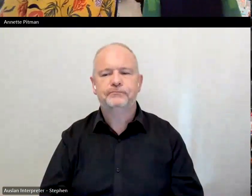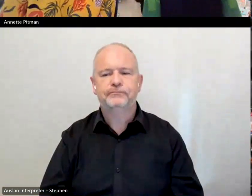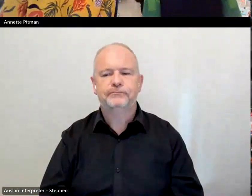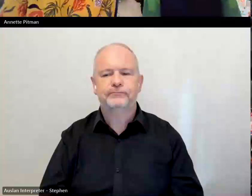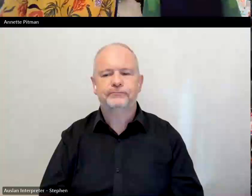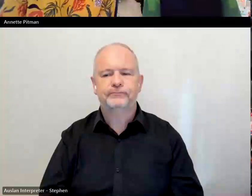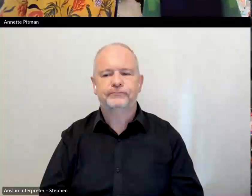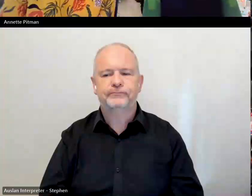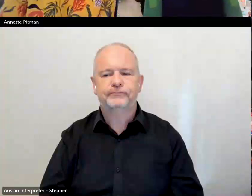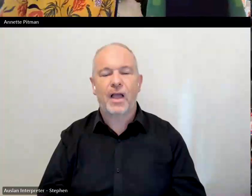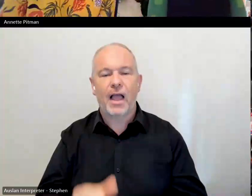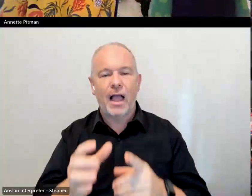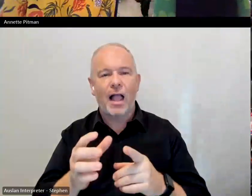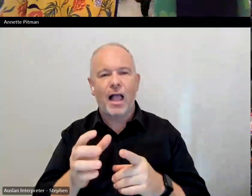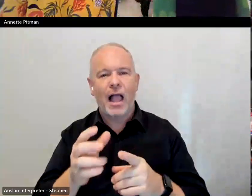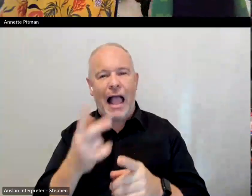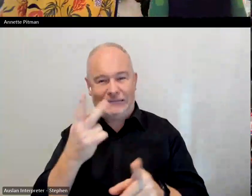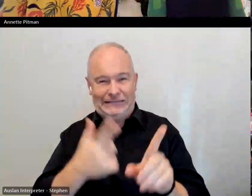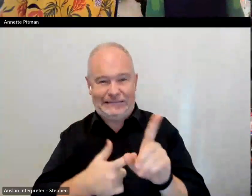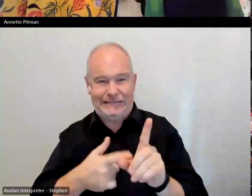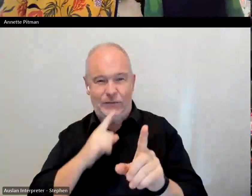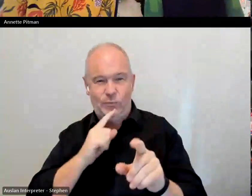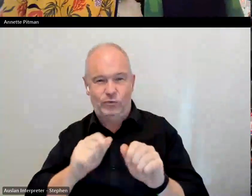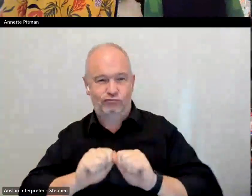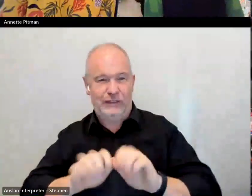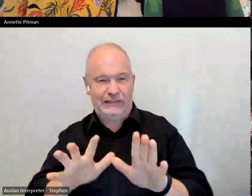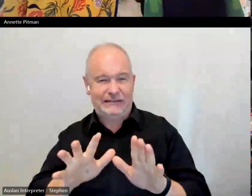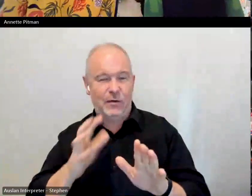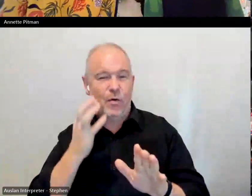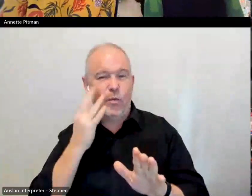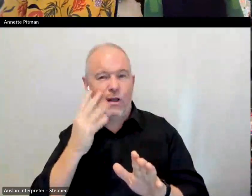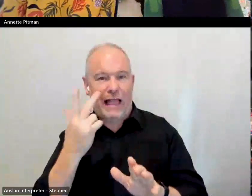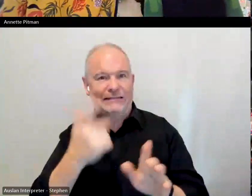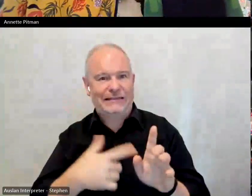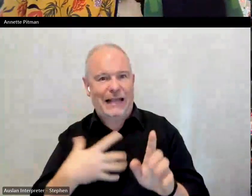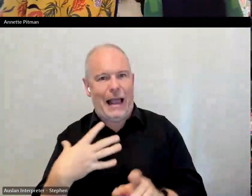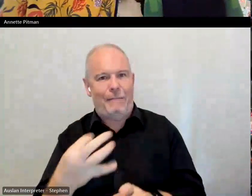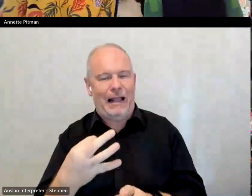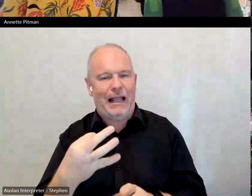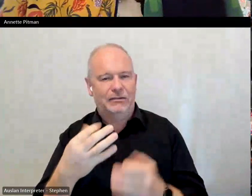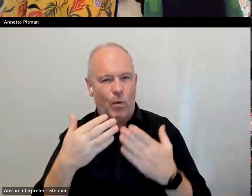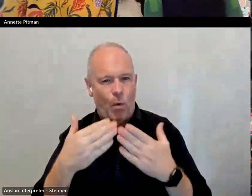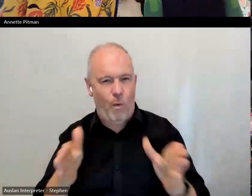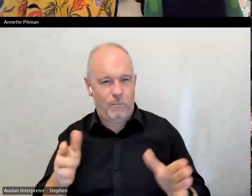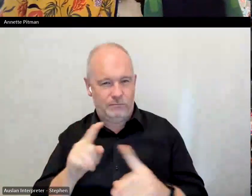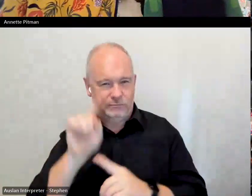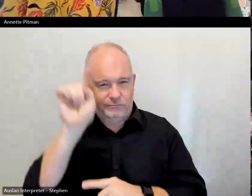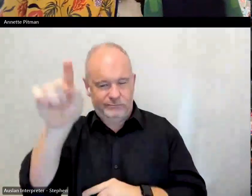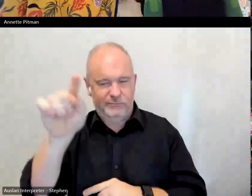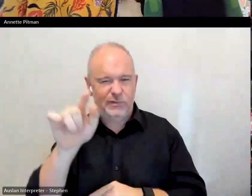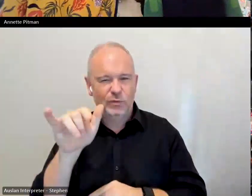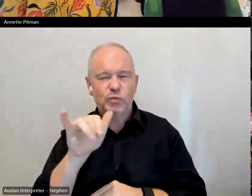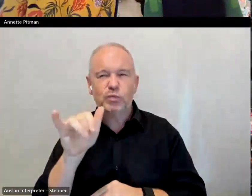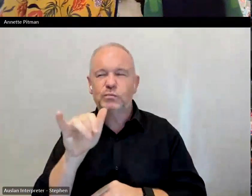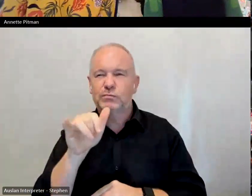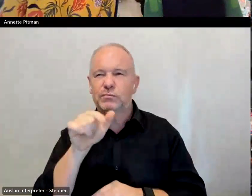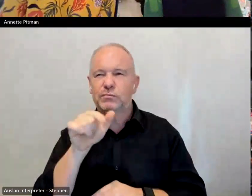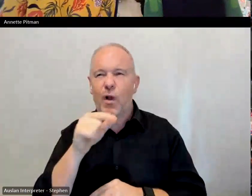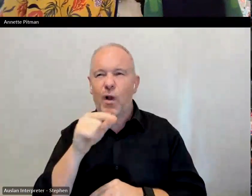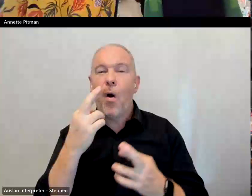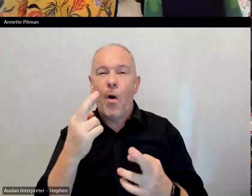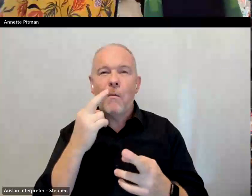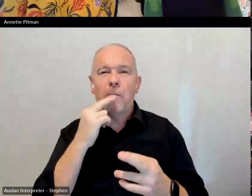The 8-year will be released when the 8-year applications open, which we are hoping